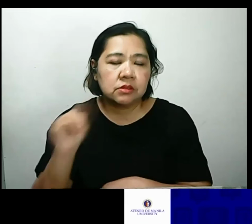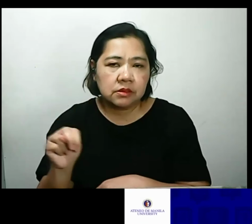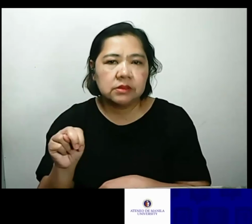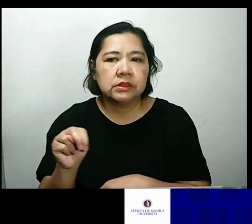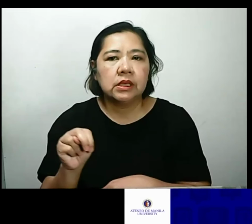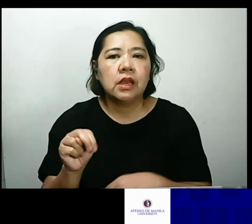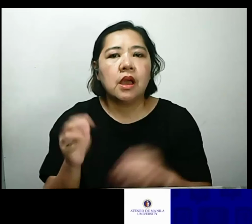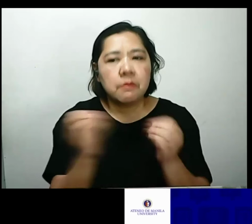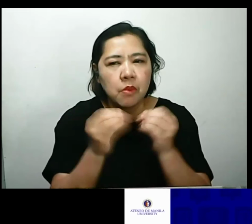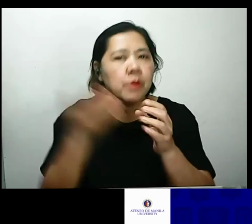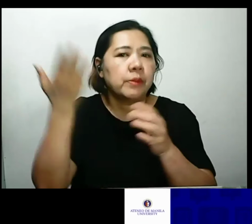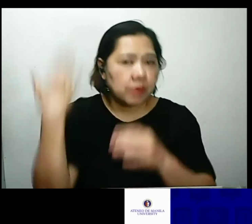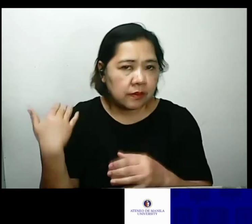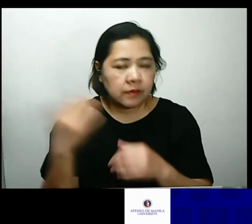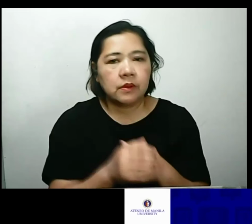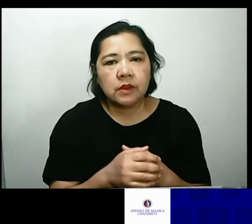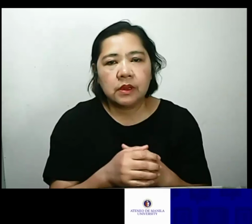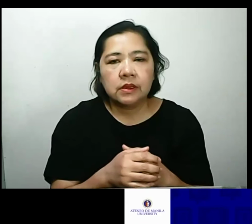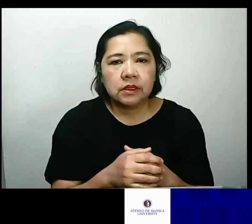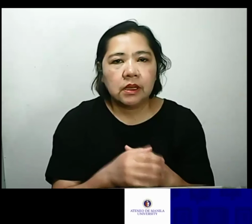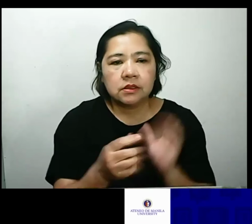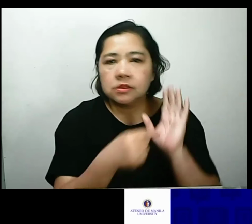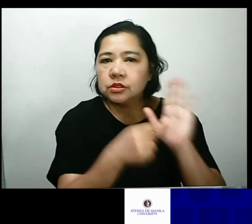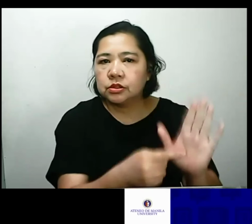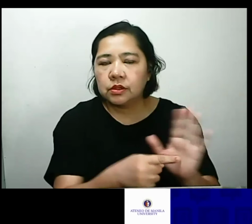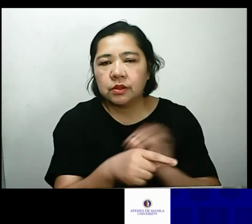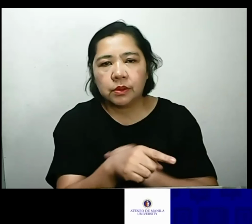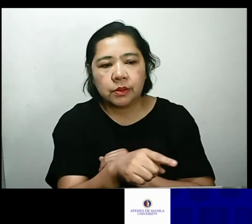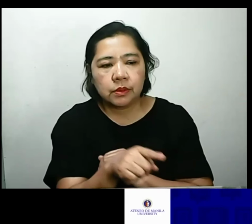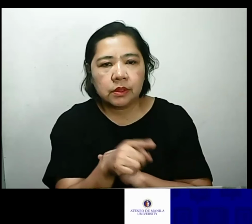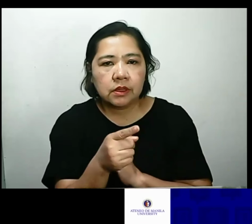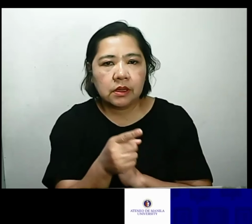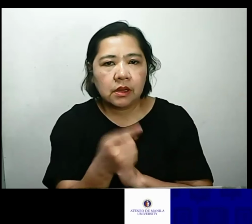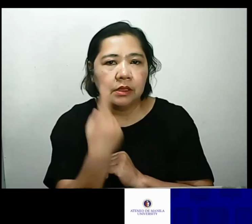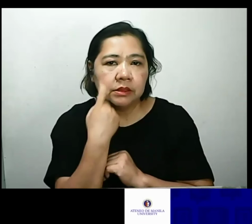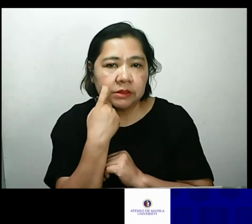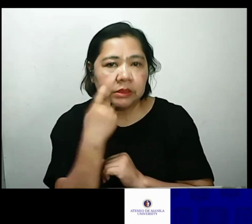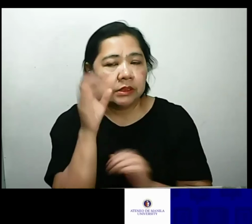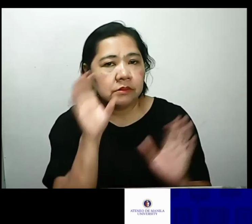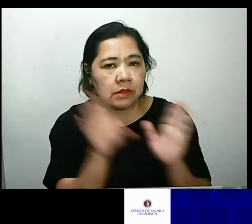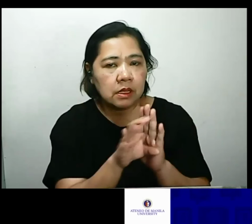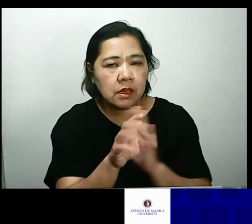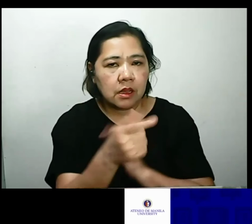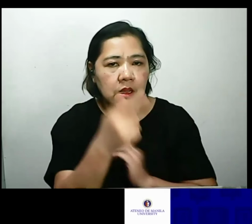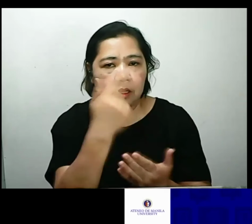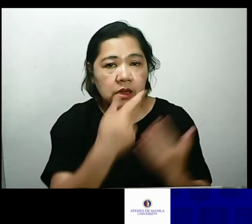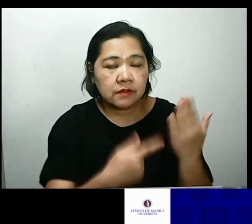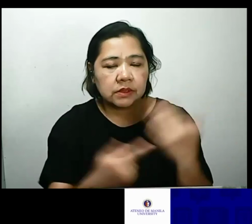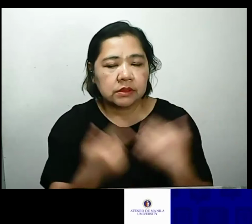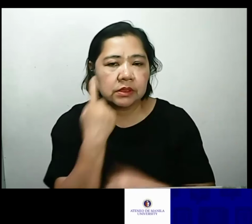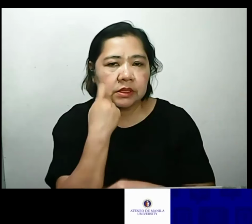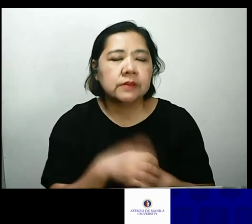as I've shown in the one of the graphics I've shown earlier, Philippines is one of